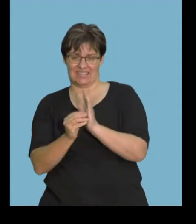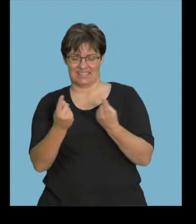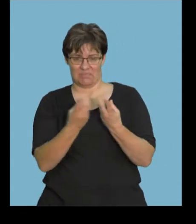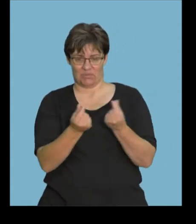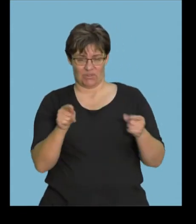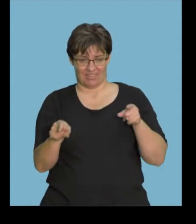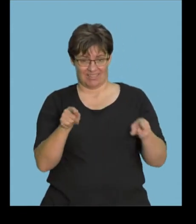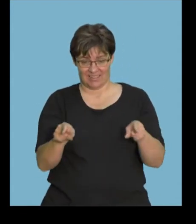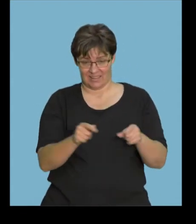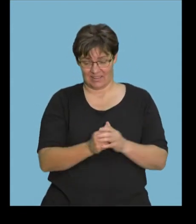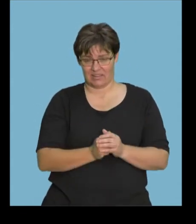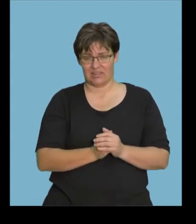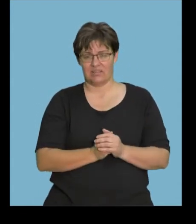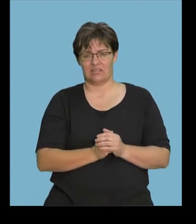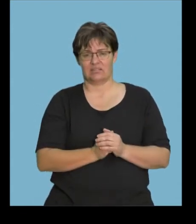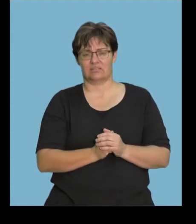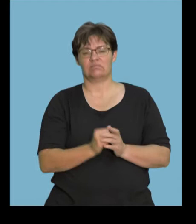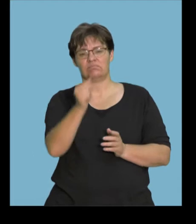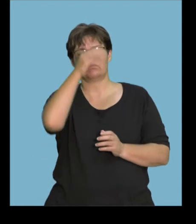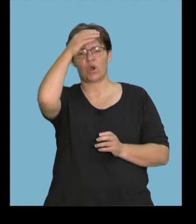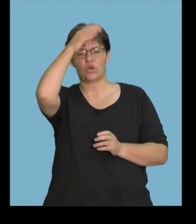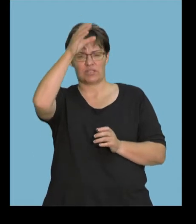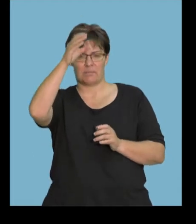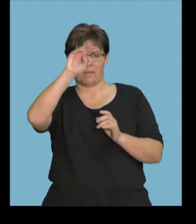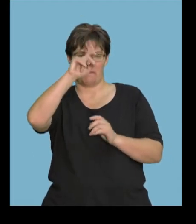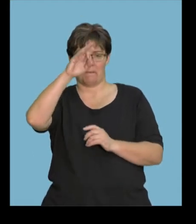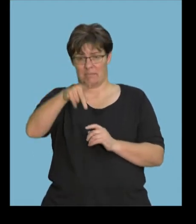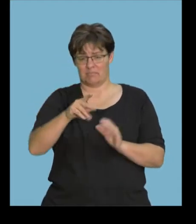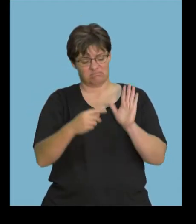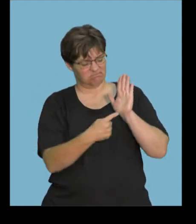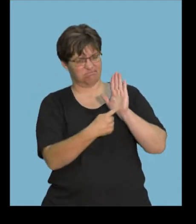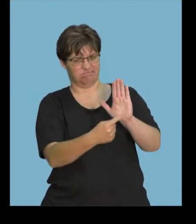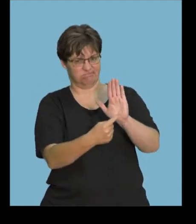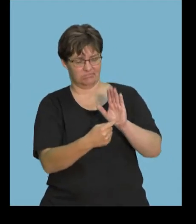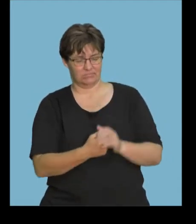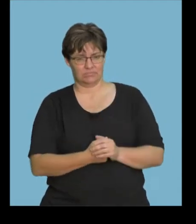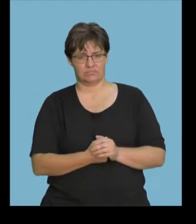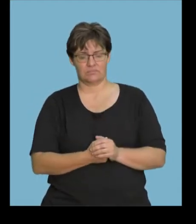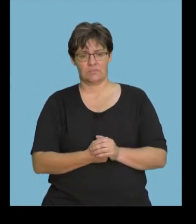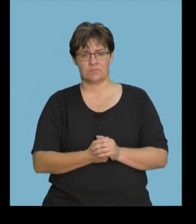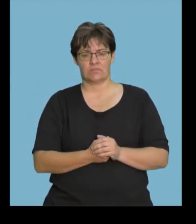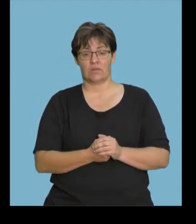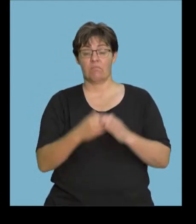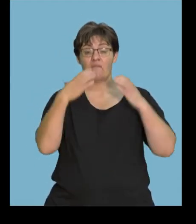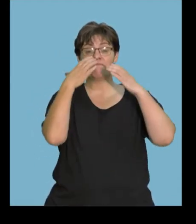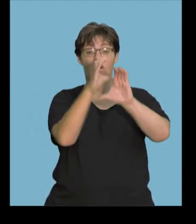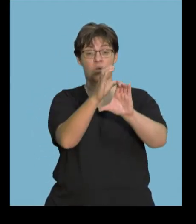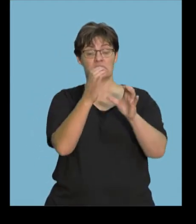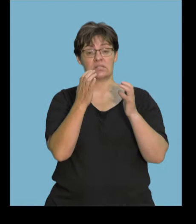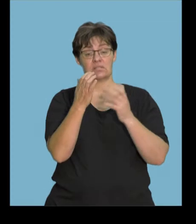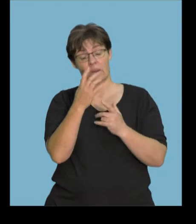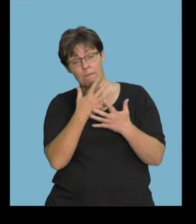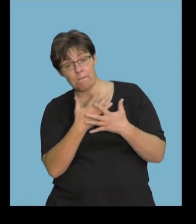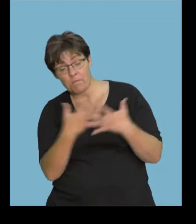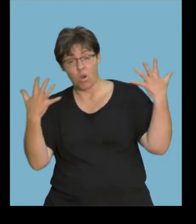this is the big idea. Now let's look at the concept map, okay? So the main thing that we're focusing on,